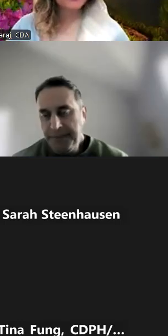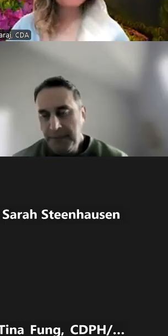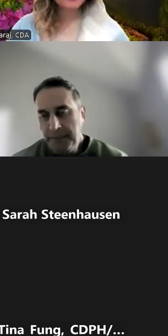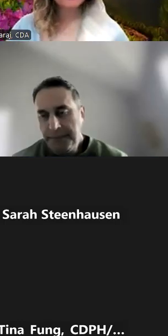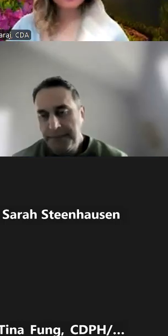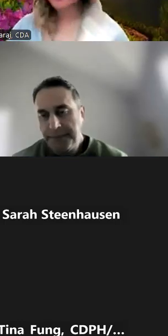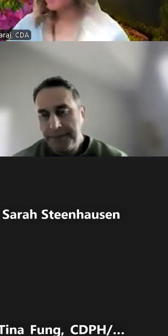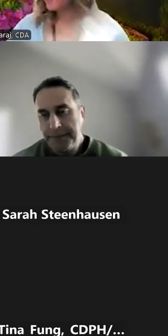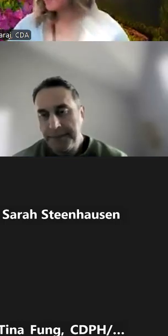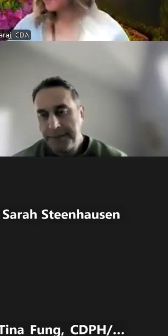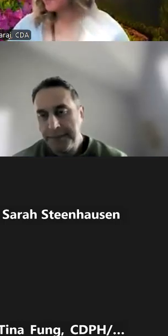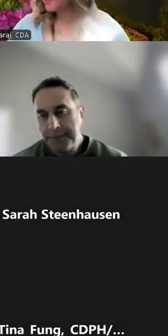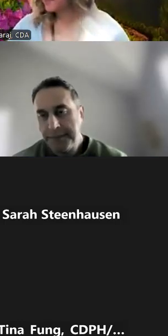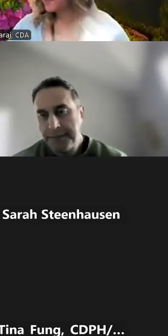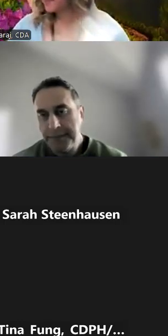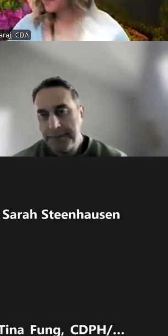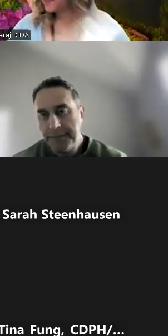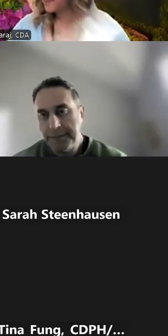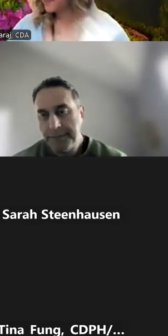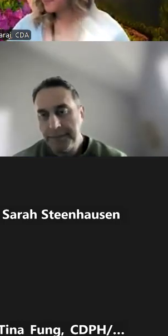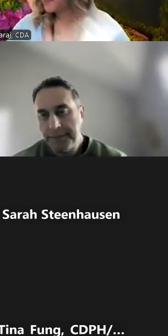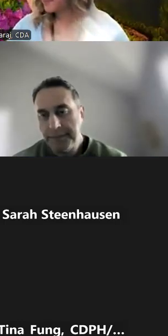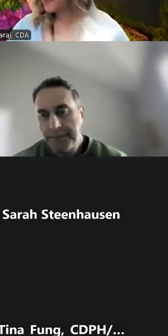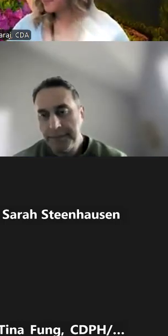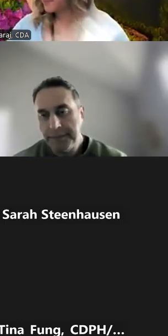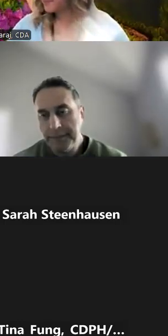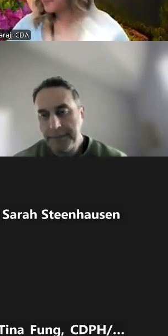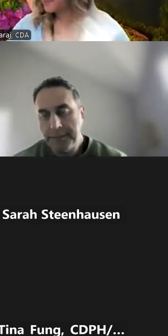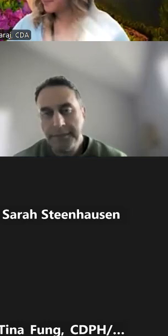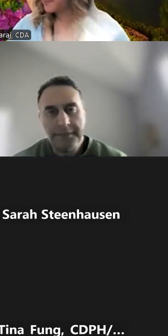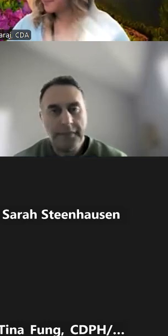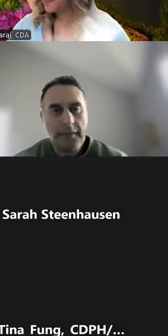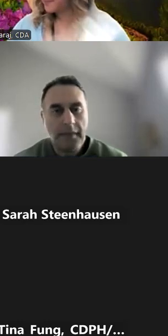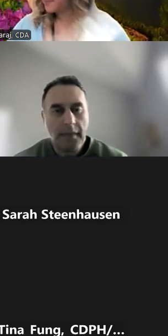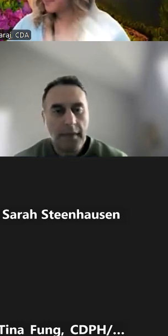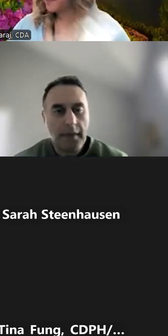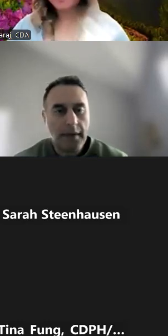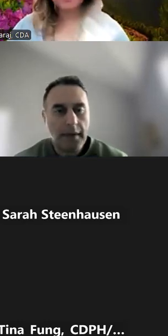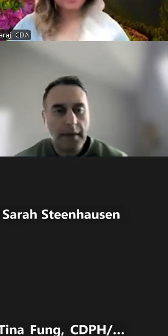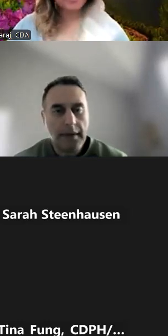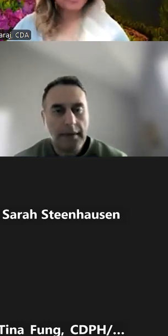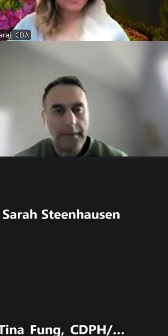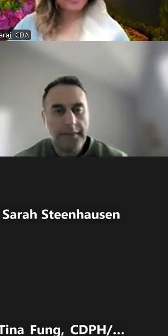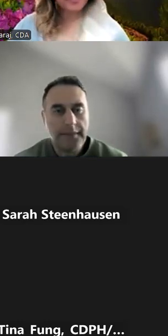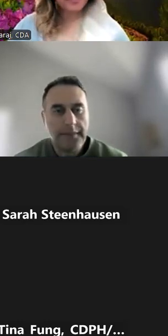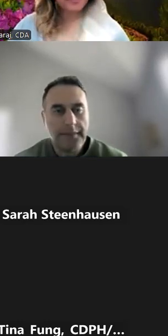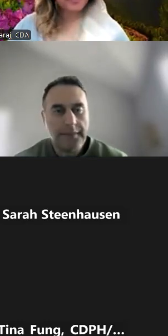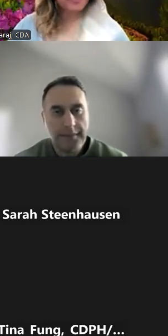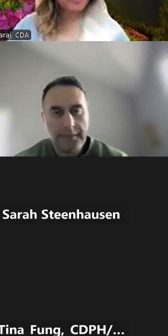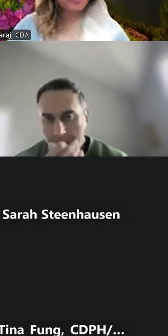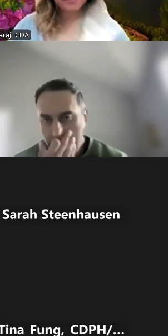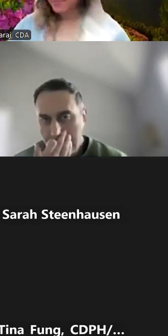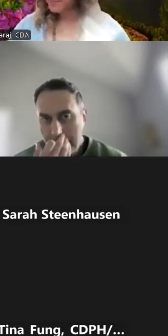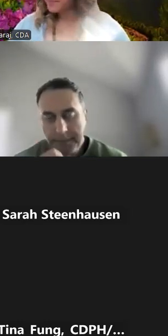that are available, that what we have. I know Dr. Gravano is leading some of that work with the